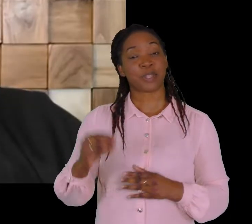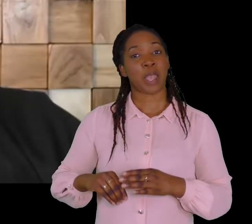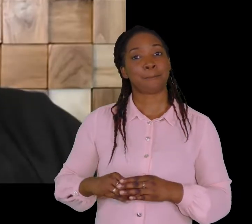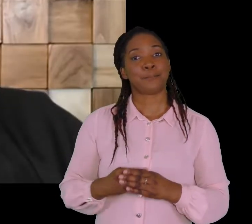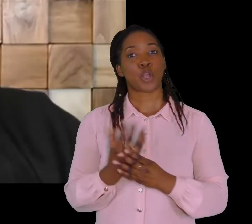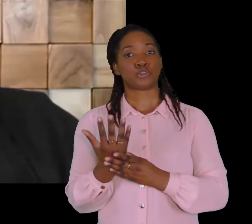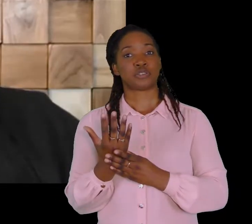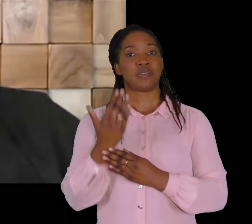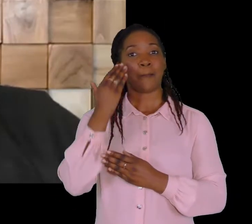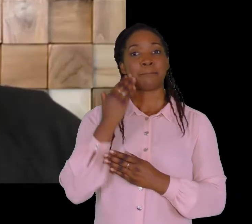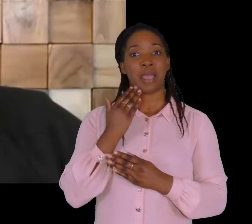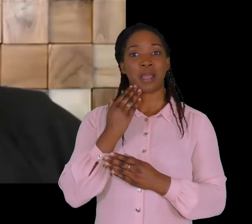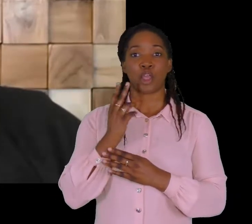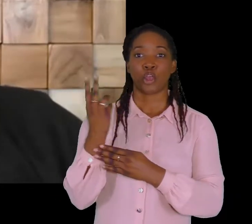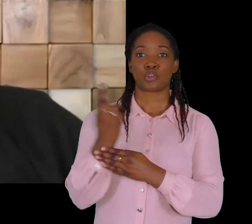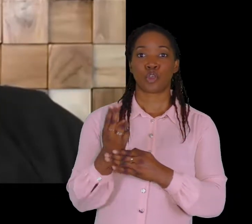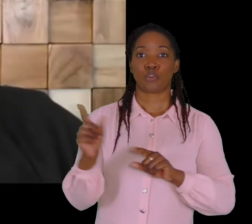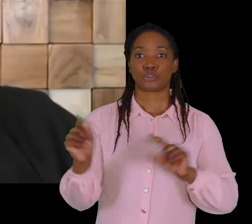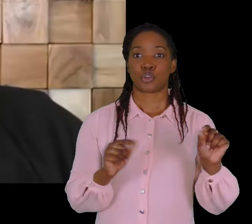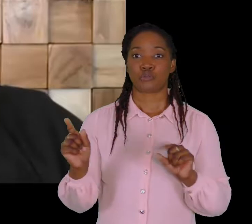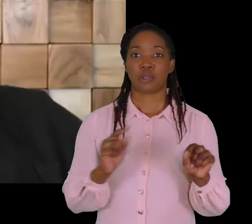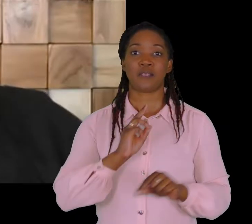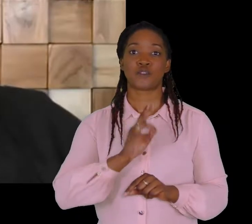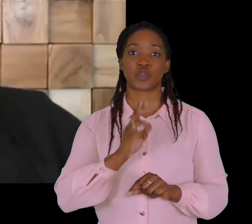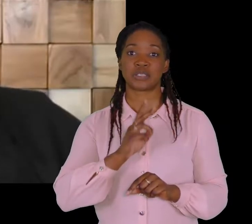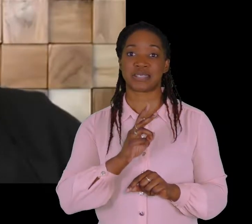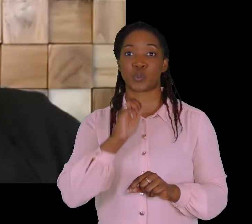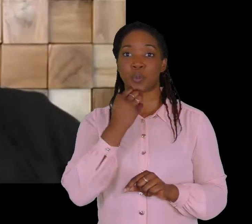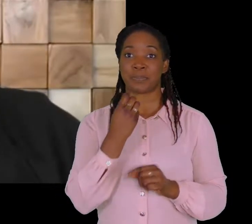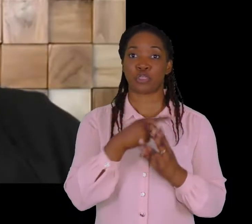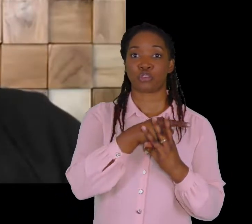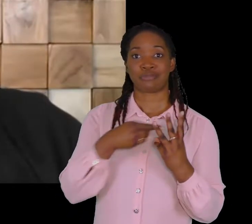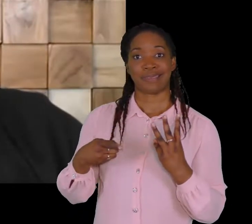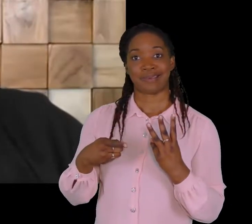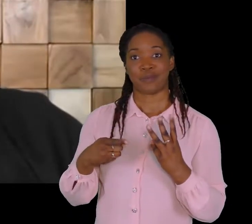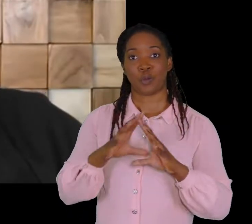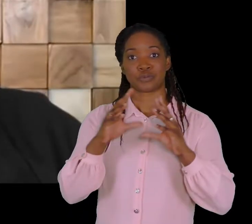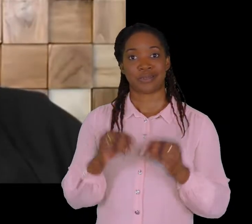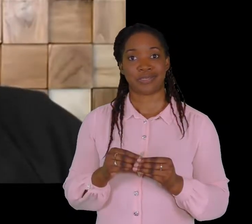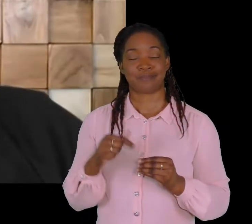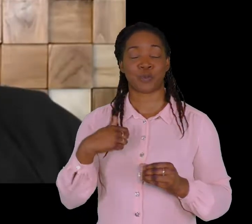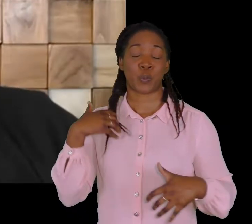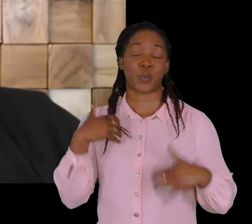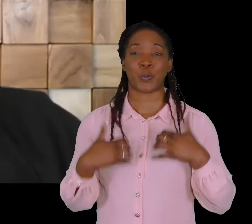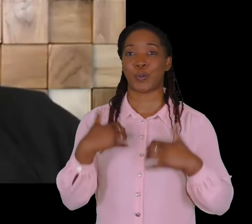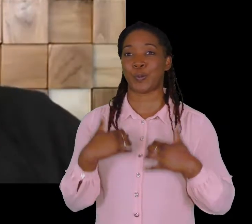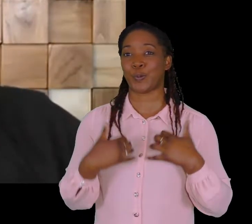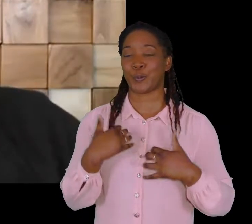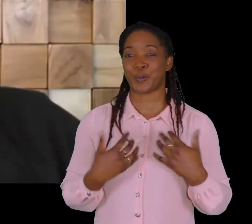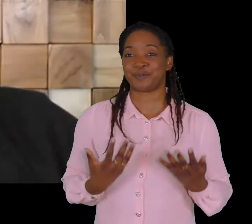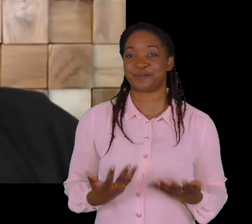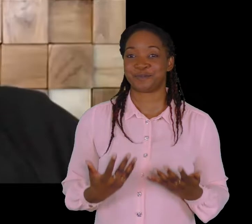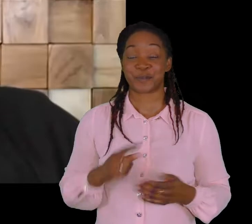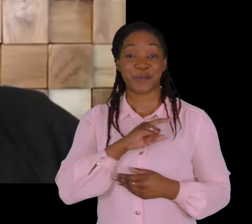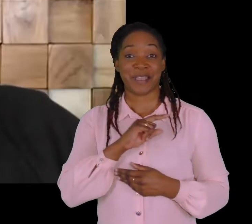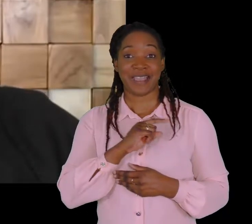is called The Emergence of Black Curatorial Voice. It was the first in a series of 3 panels. And I'm absolutely